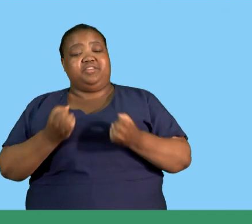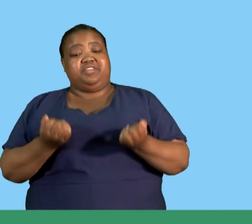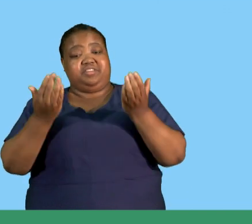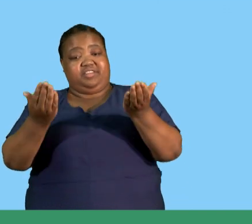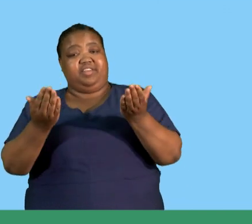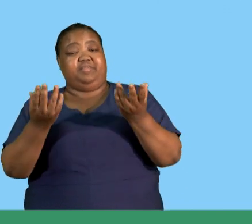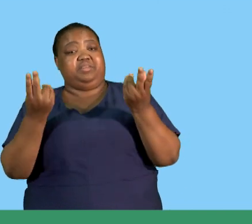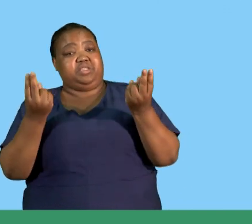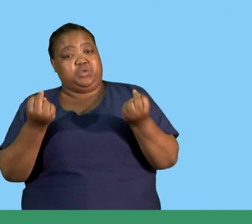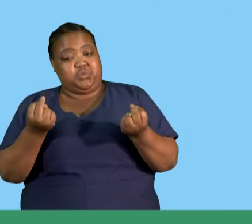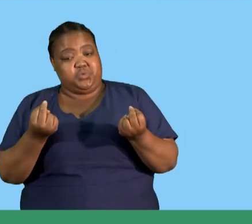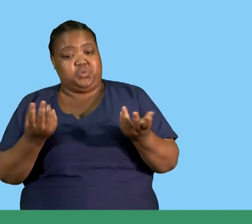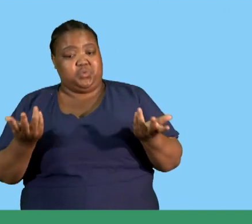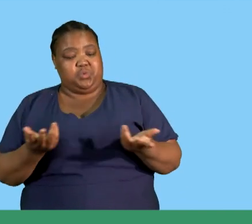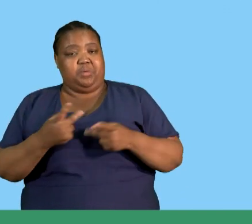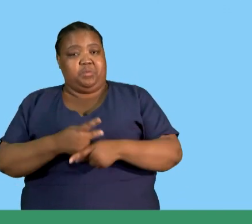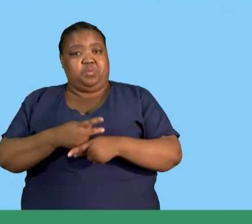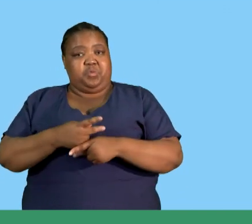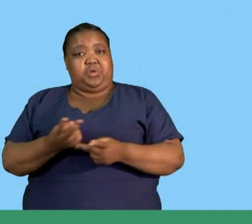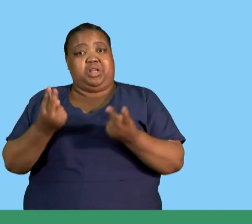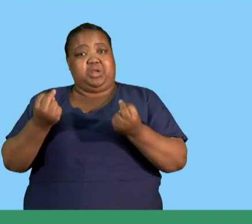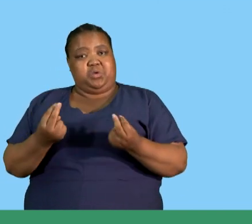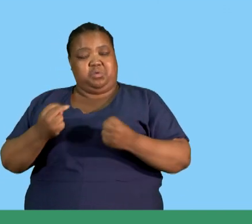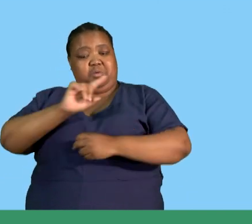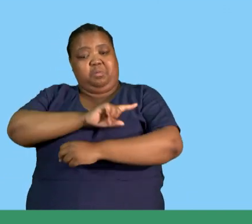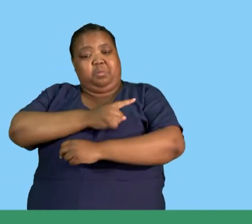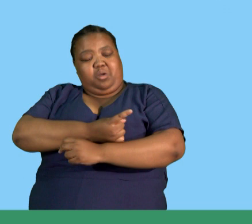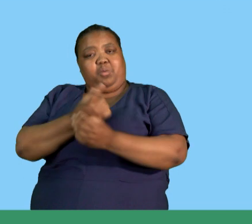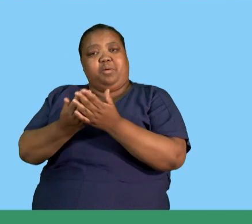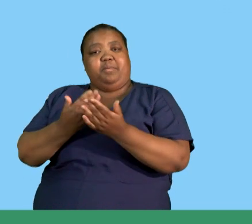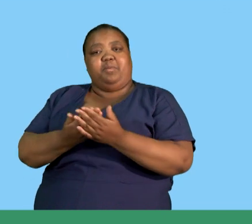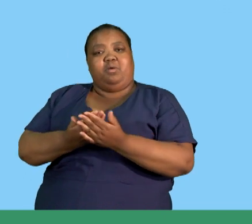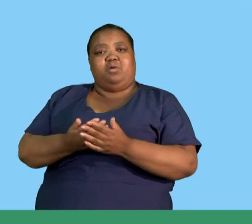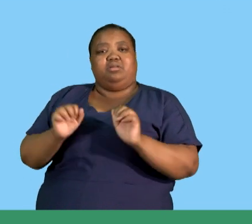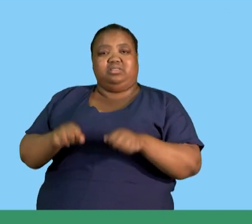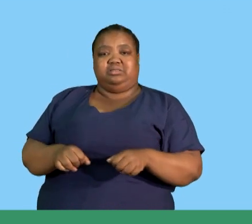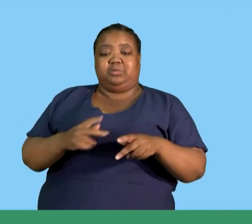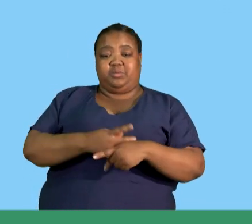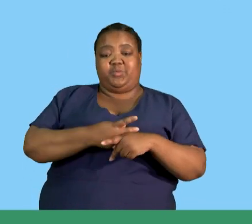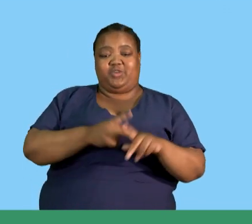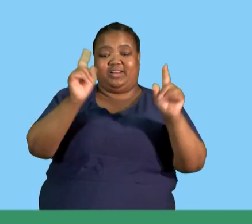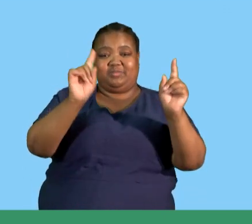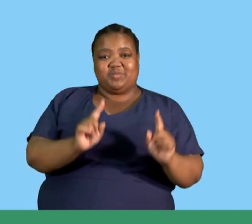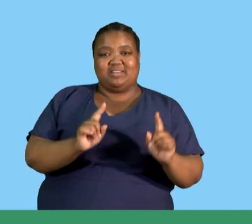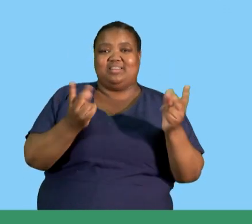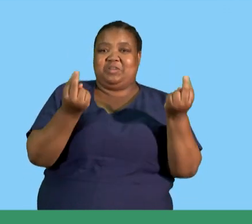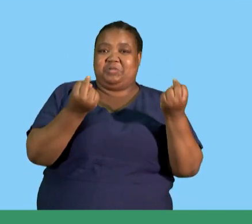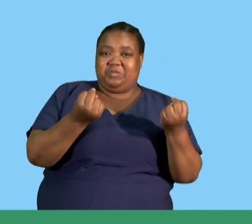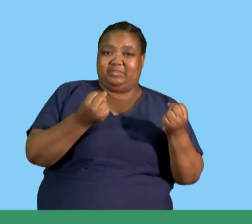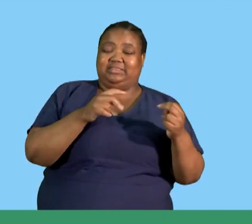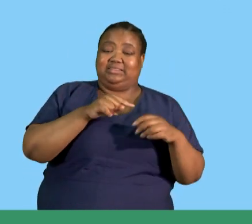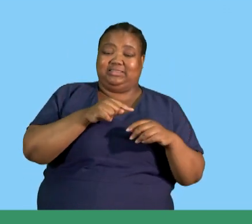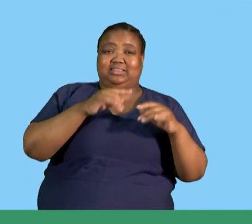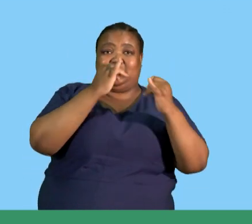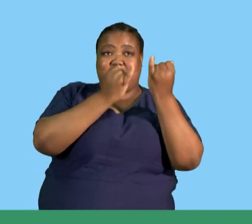they will have greater power. So if they have unique products, something that we don't have, something new, something unique, something special, then